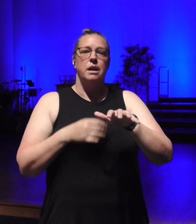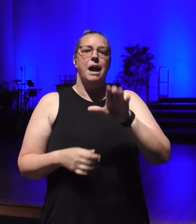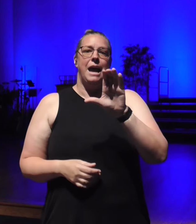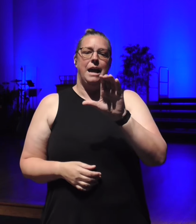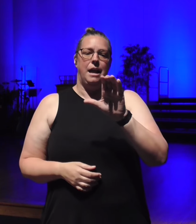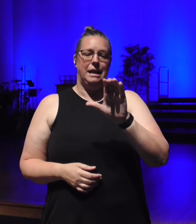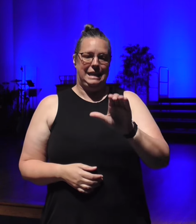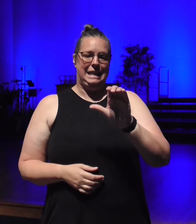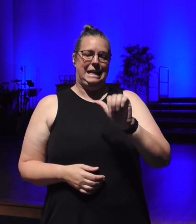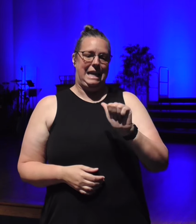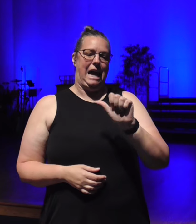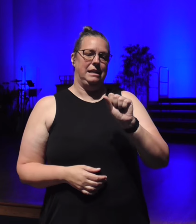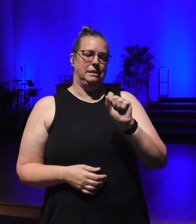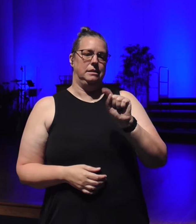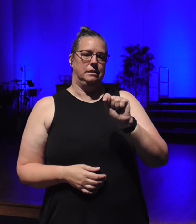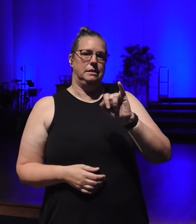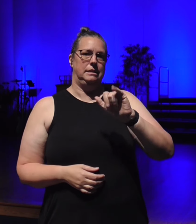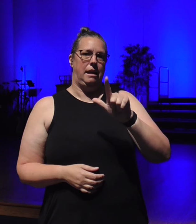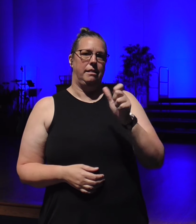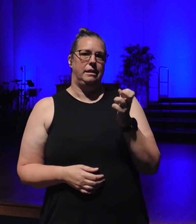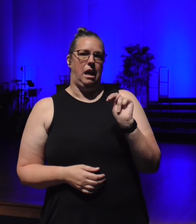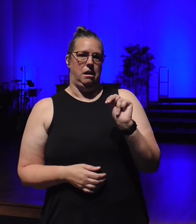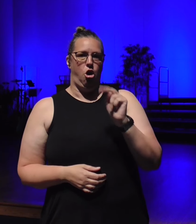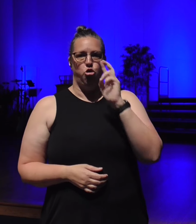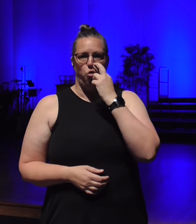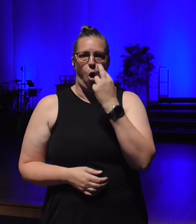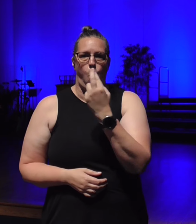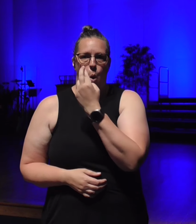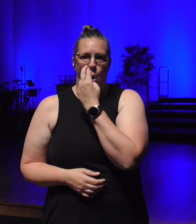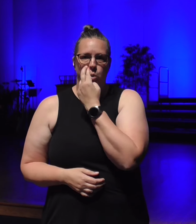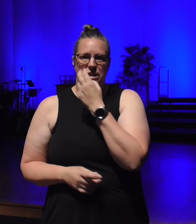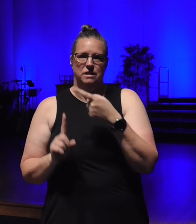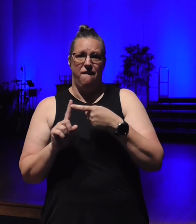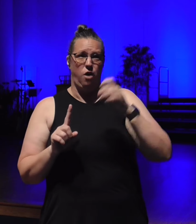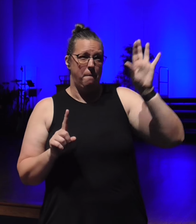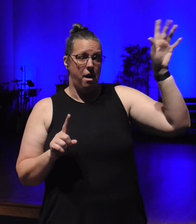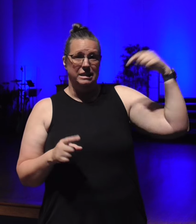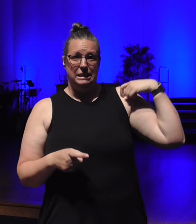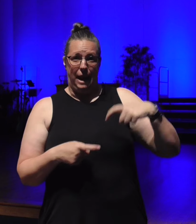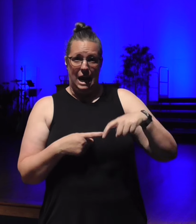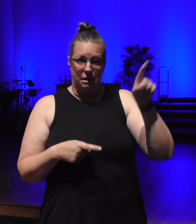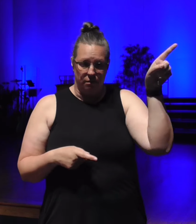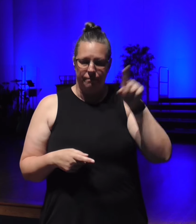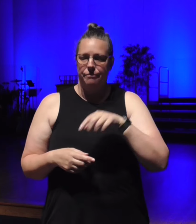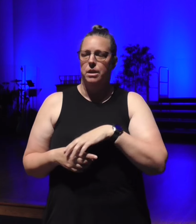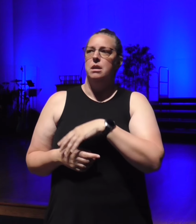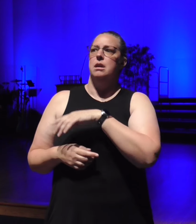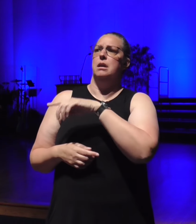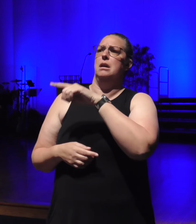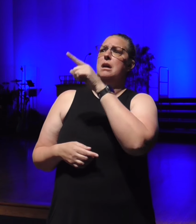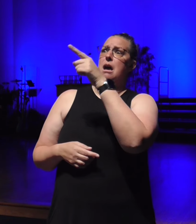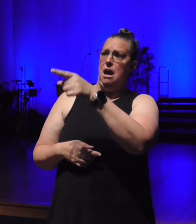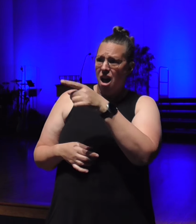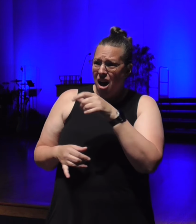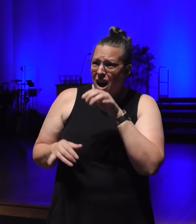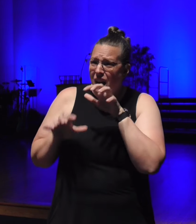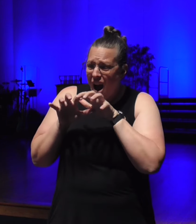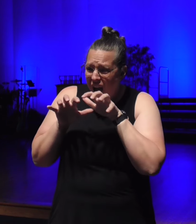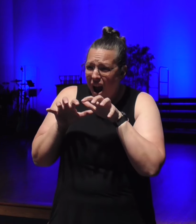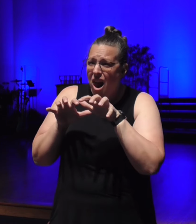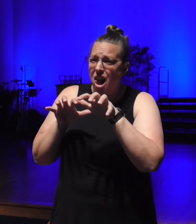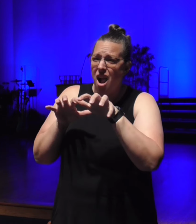Spain. He gathered them into his tilma, his Aztec agave fiber cloak, and he